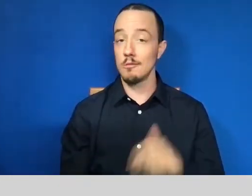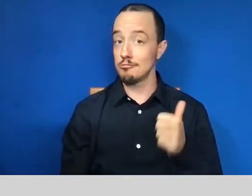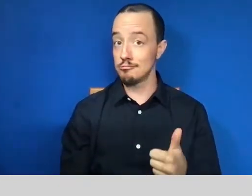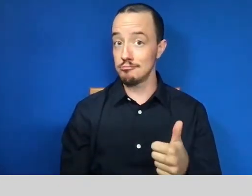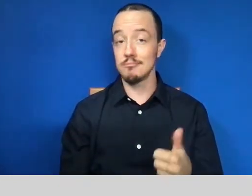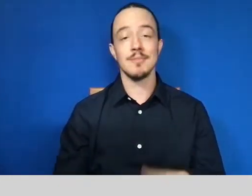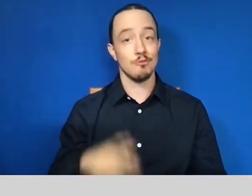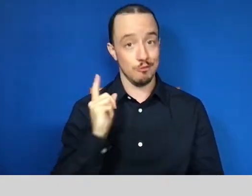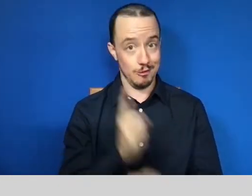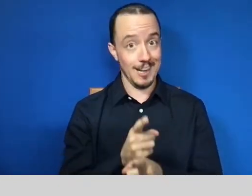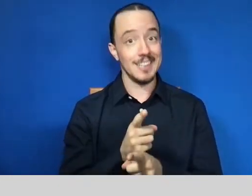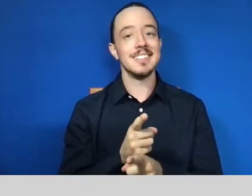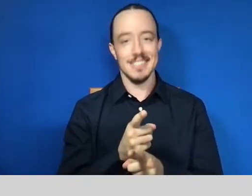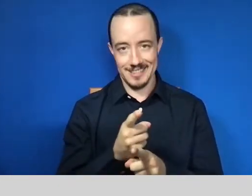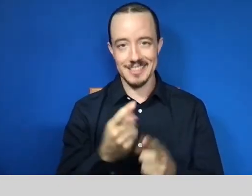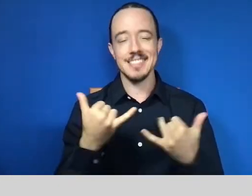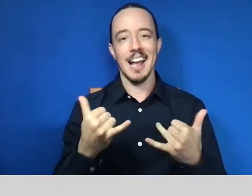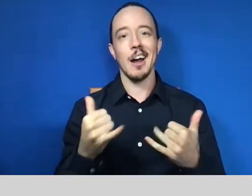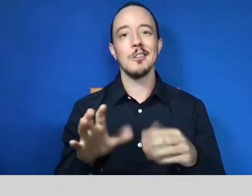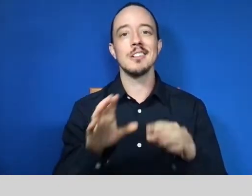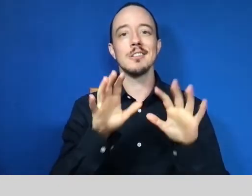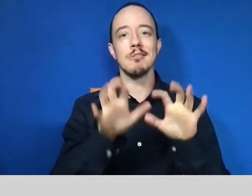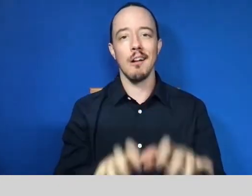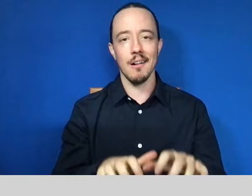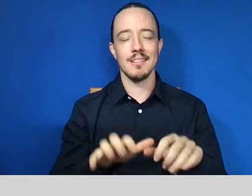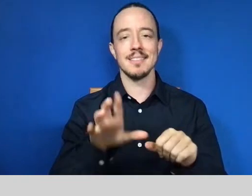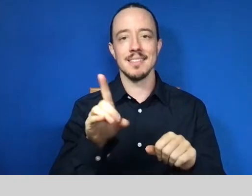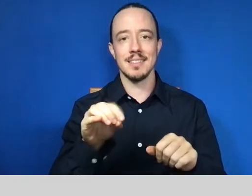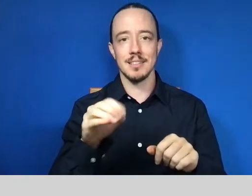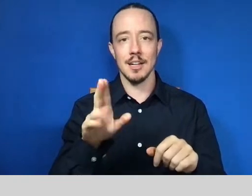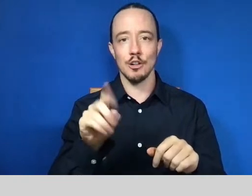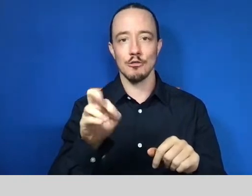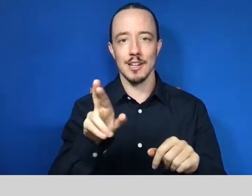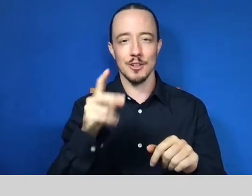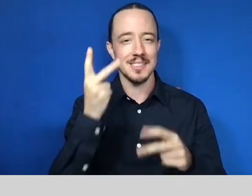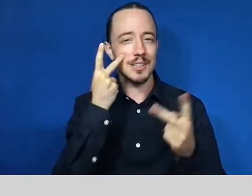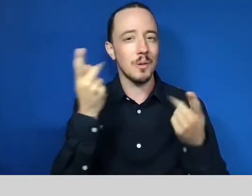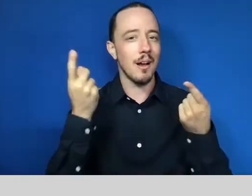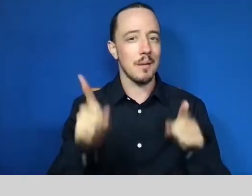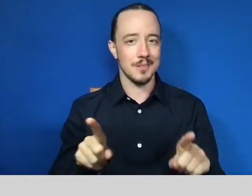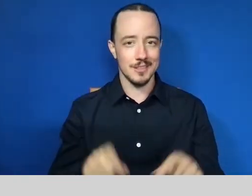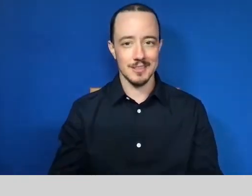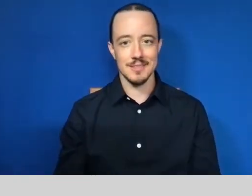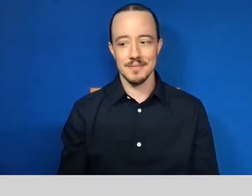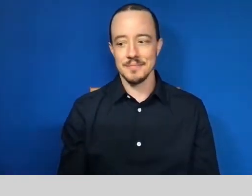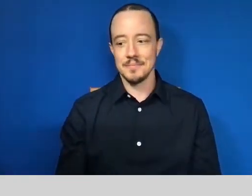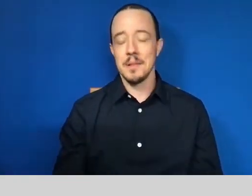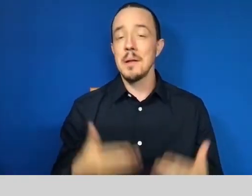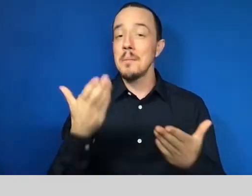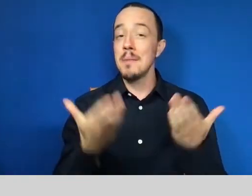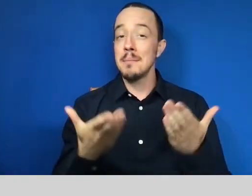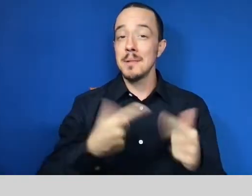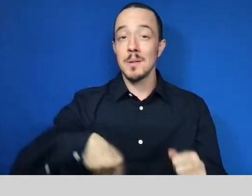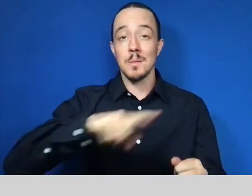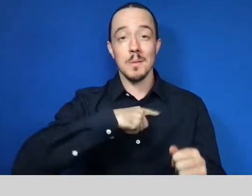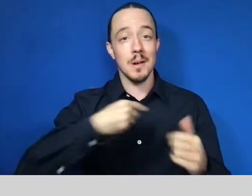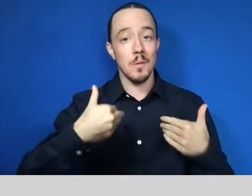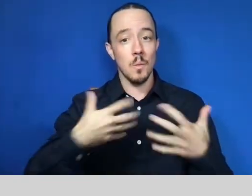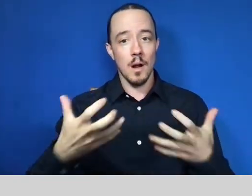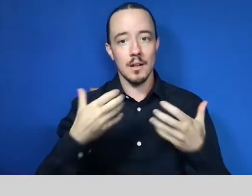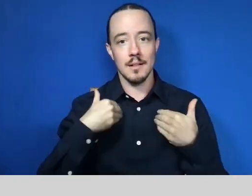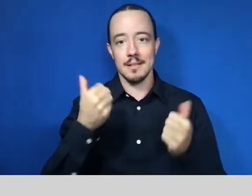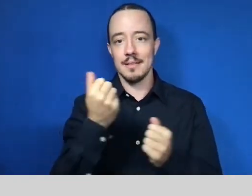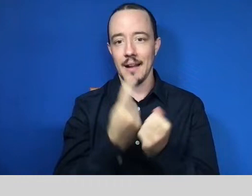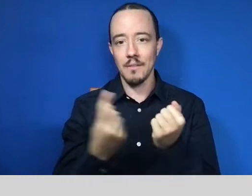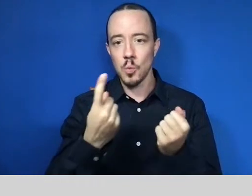good. But let's write a simple decorator and see what happens. Say we want to lock every function